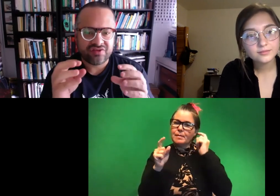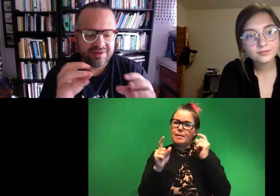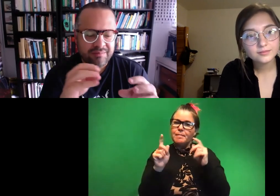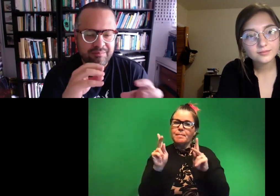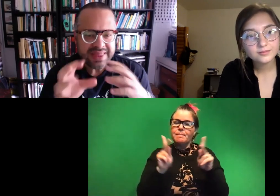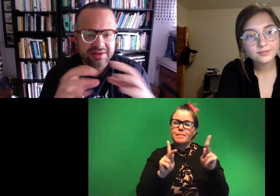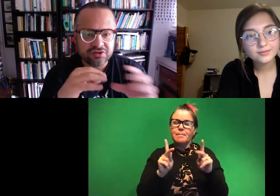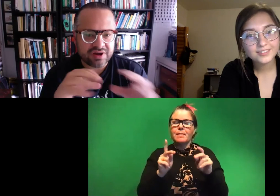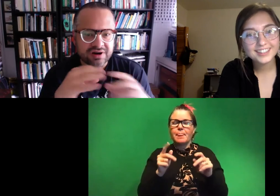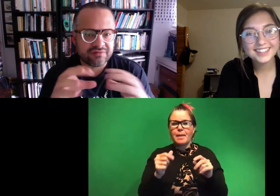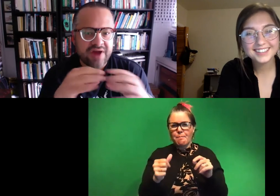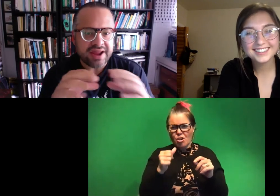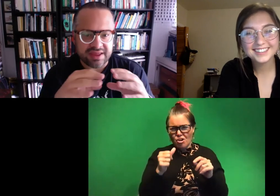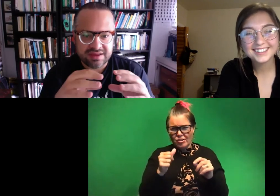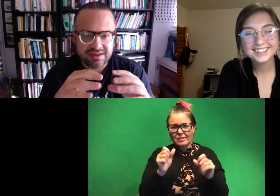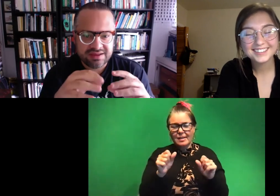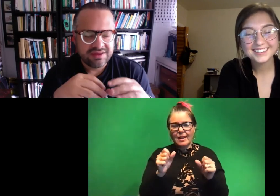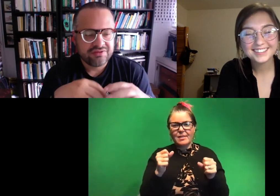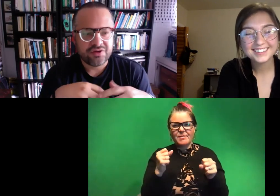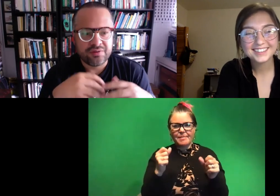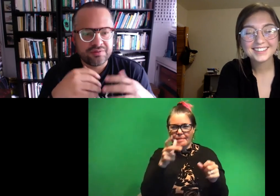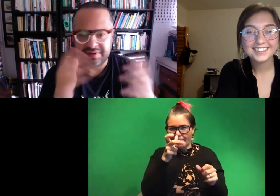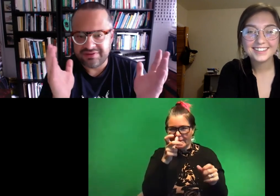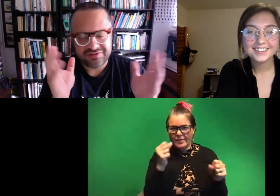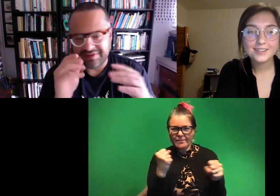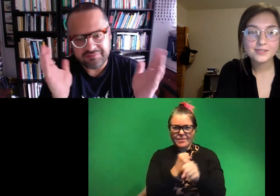against beetles that are fighting. So